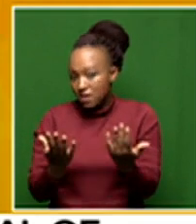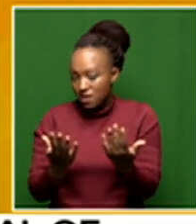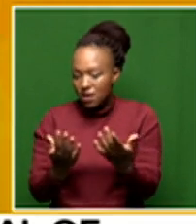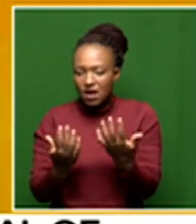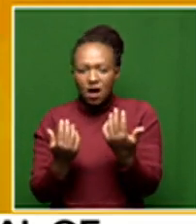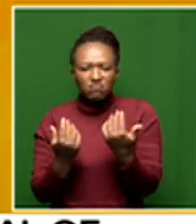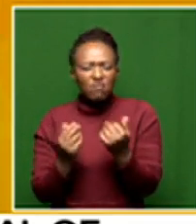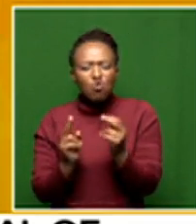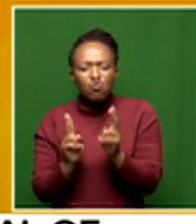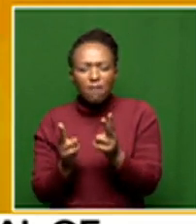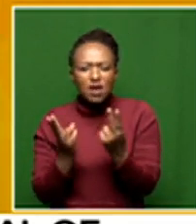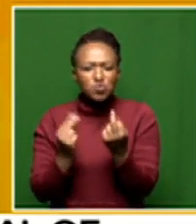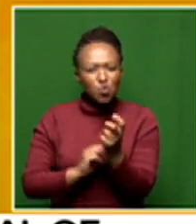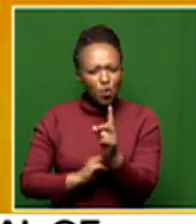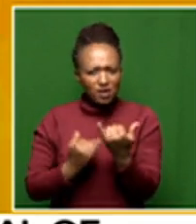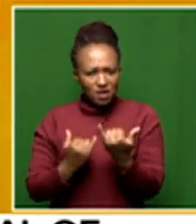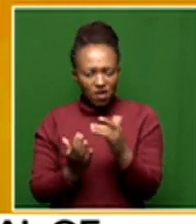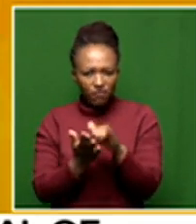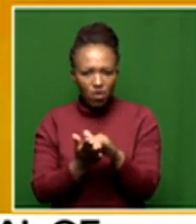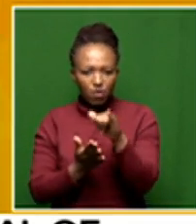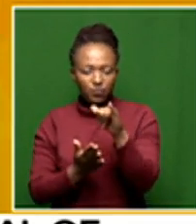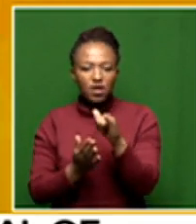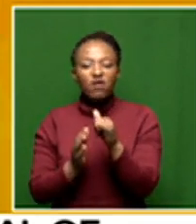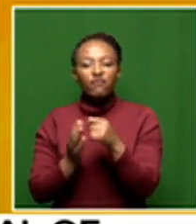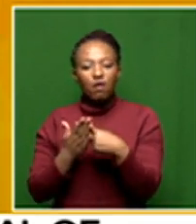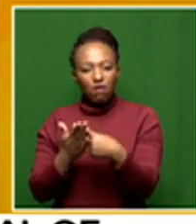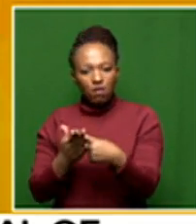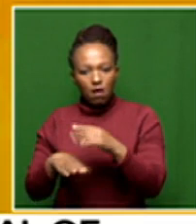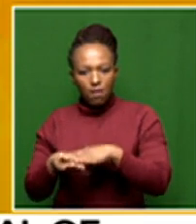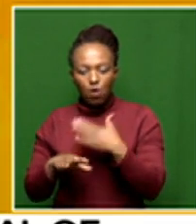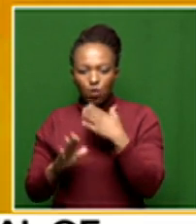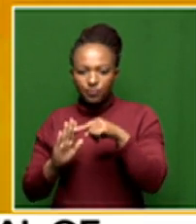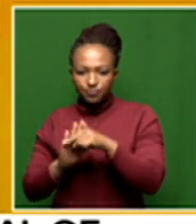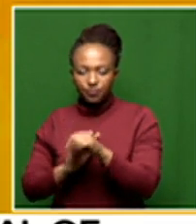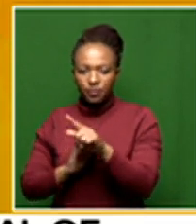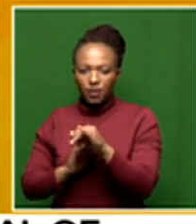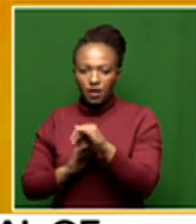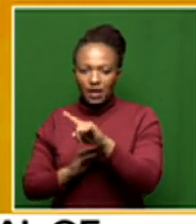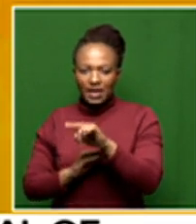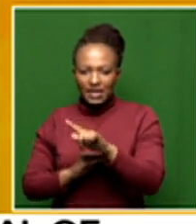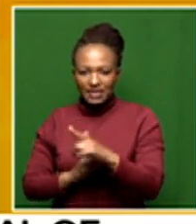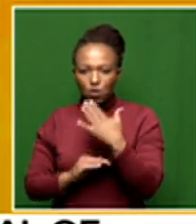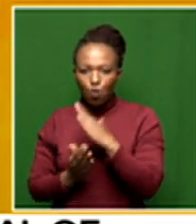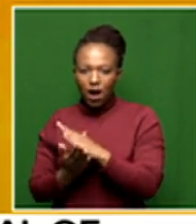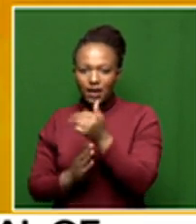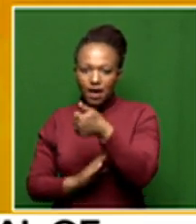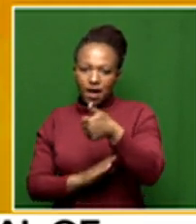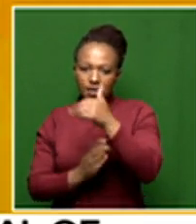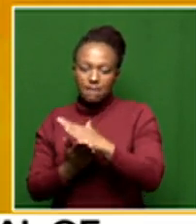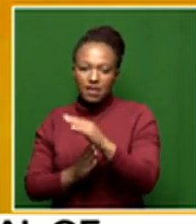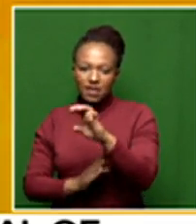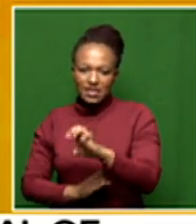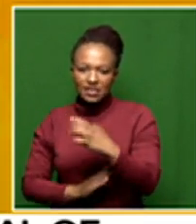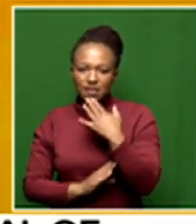new normal of air travel? So to talk to us about this, we've got Liezl Gericke. She's the head of Middle East, Africa and India